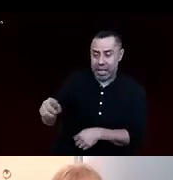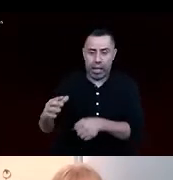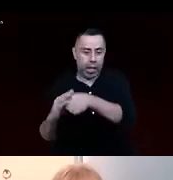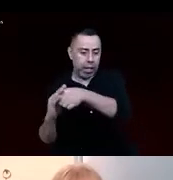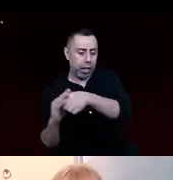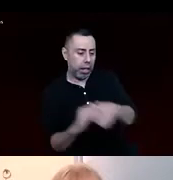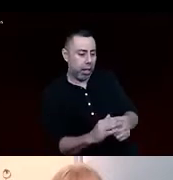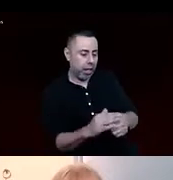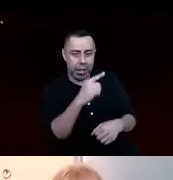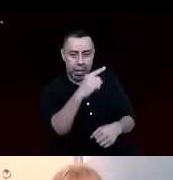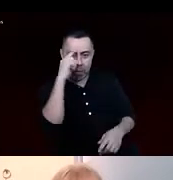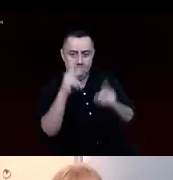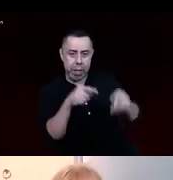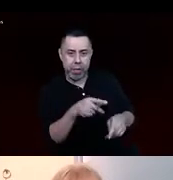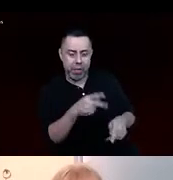So